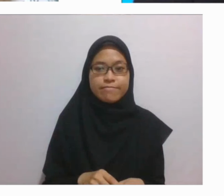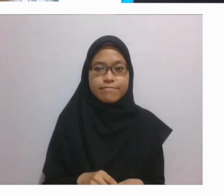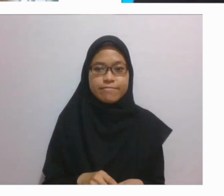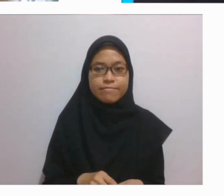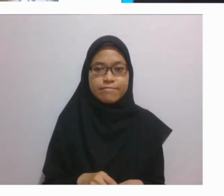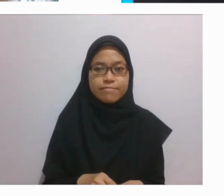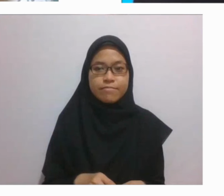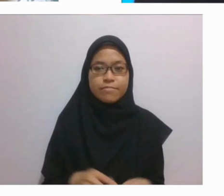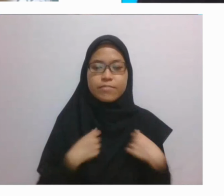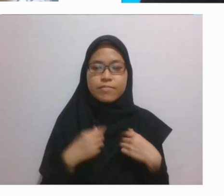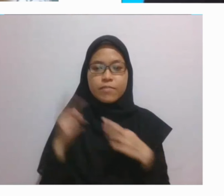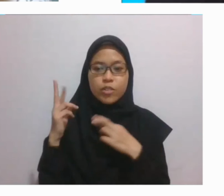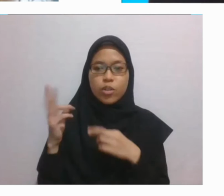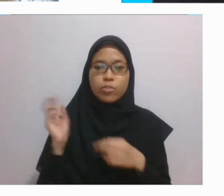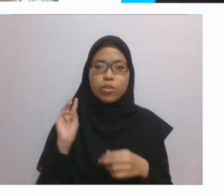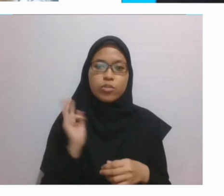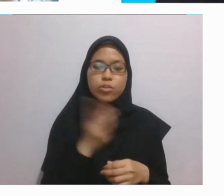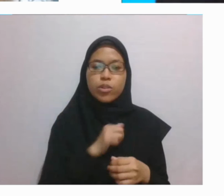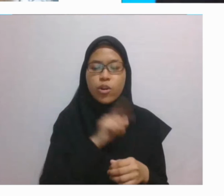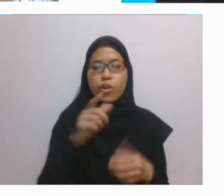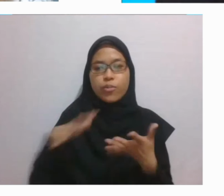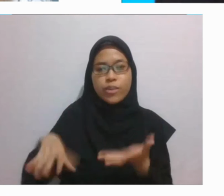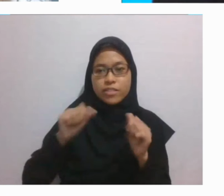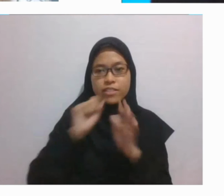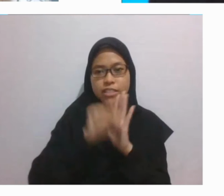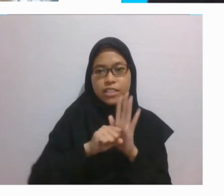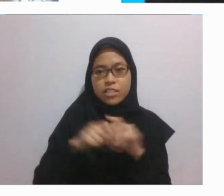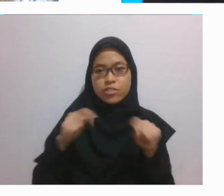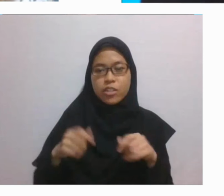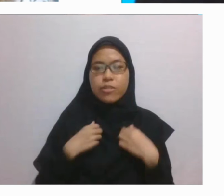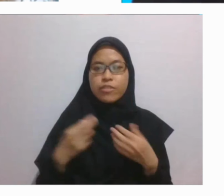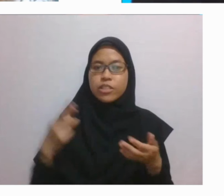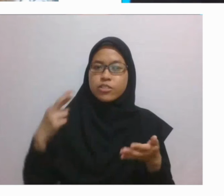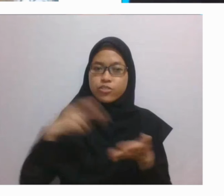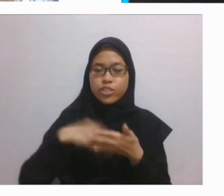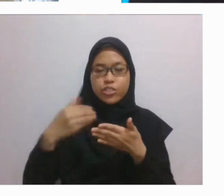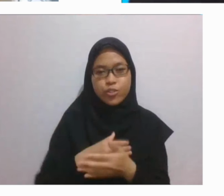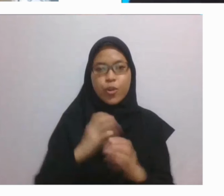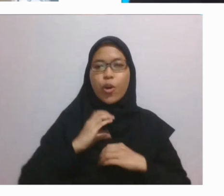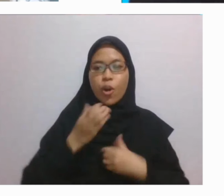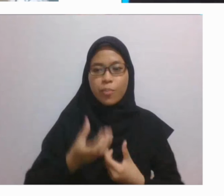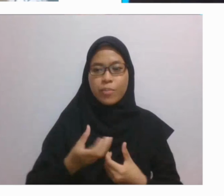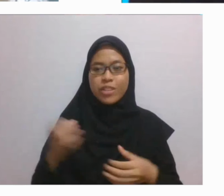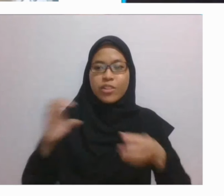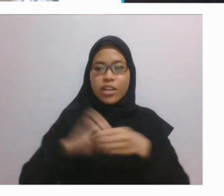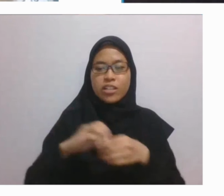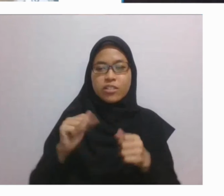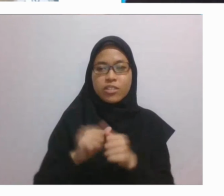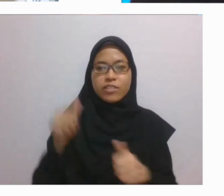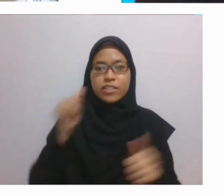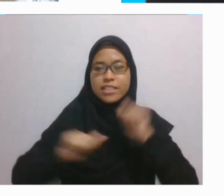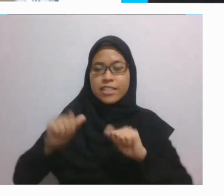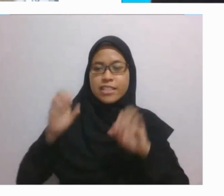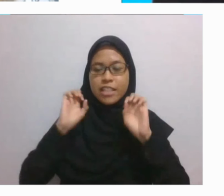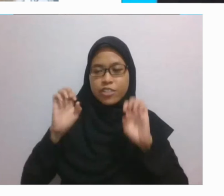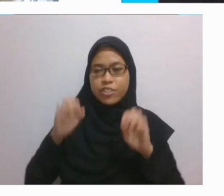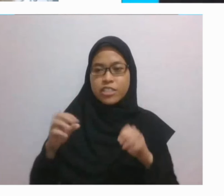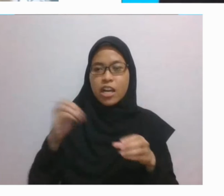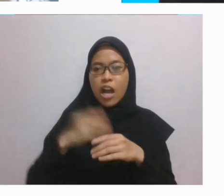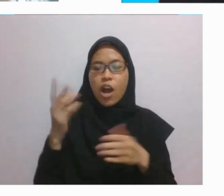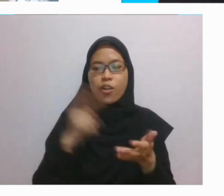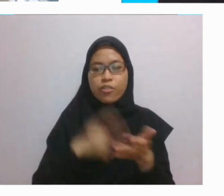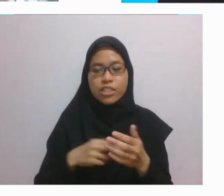So I hope we will all be leaving the session today with a renewed commitment to engaging with science, education, outreach, discussions